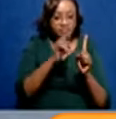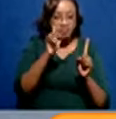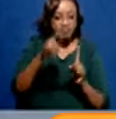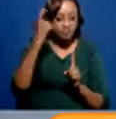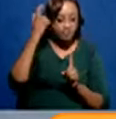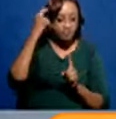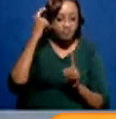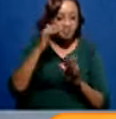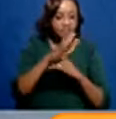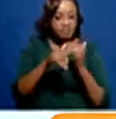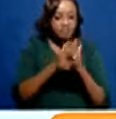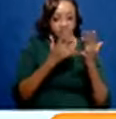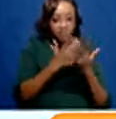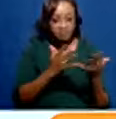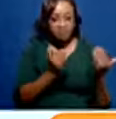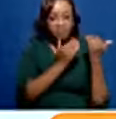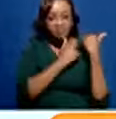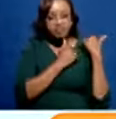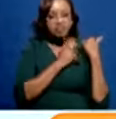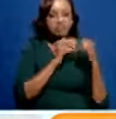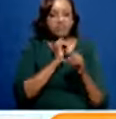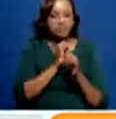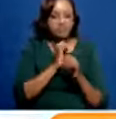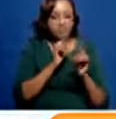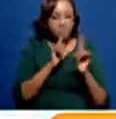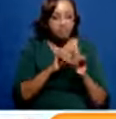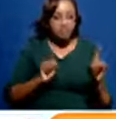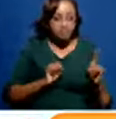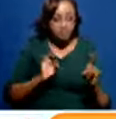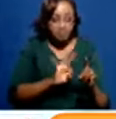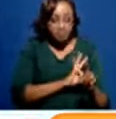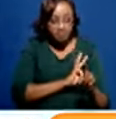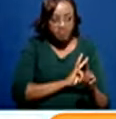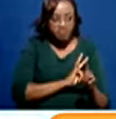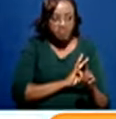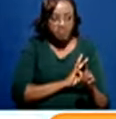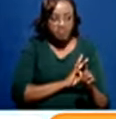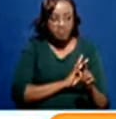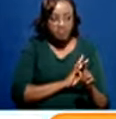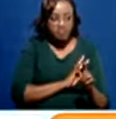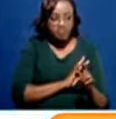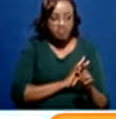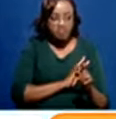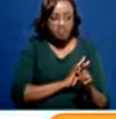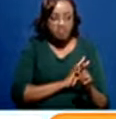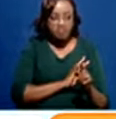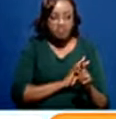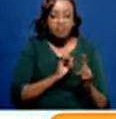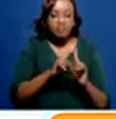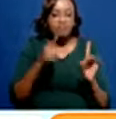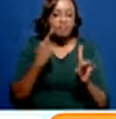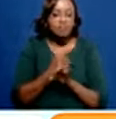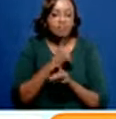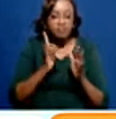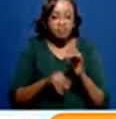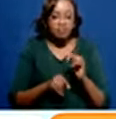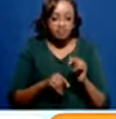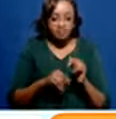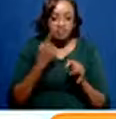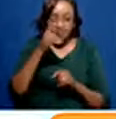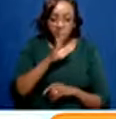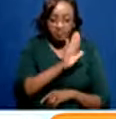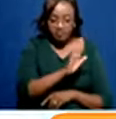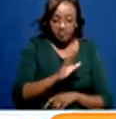assets, liabilities, obligations, and everything, including the staff actually are acting in an acting capacity. The only difference was that for the